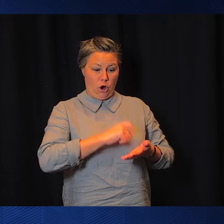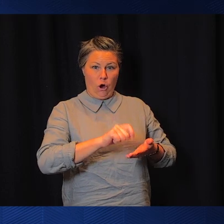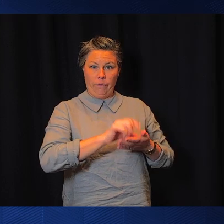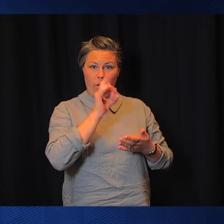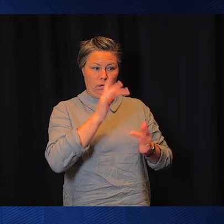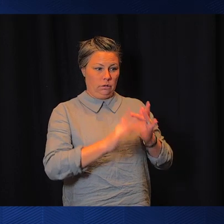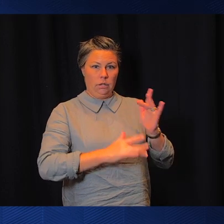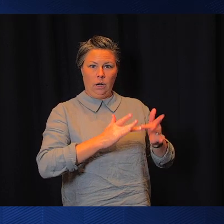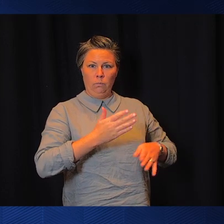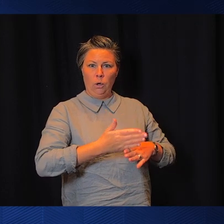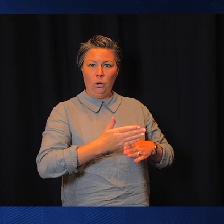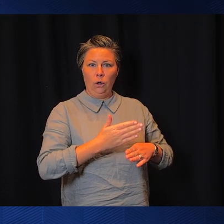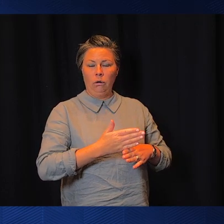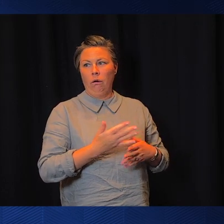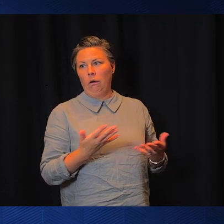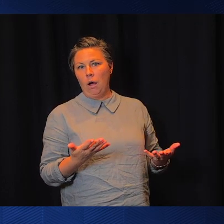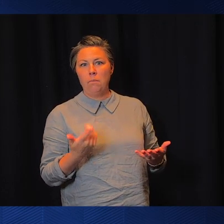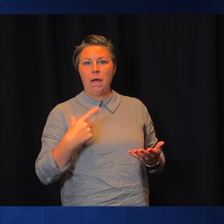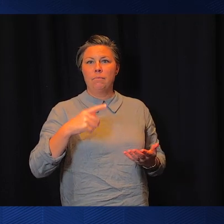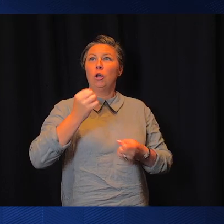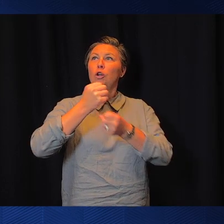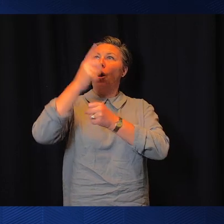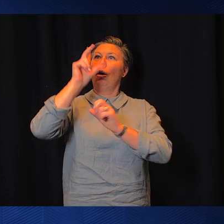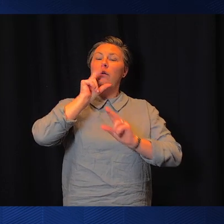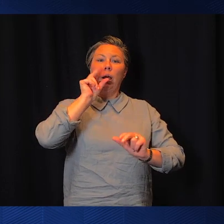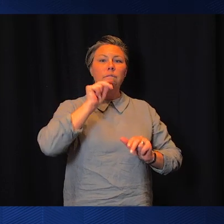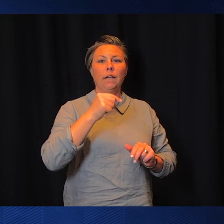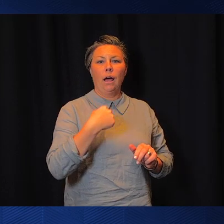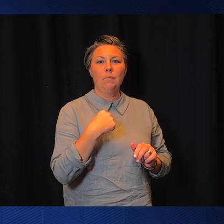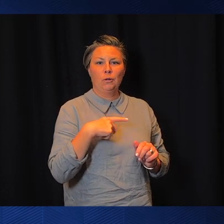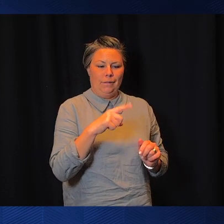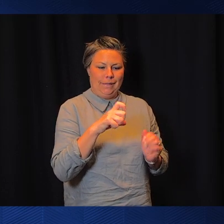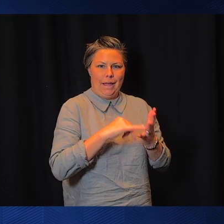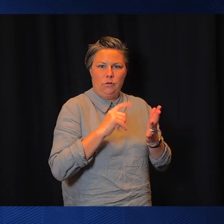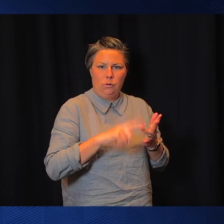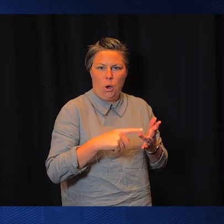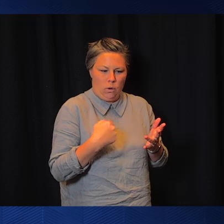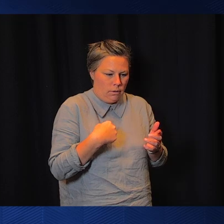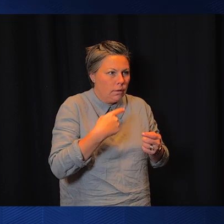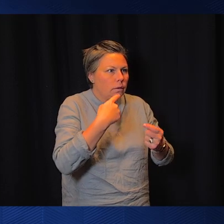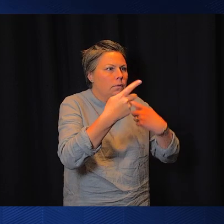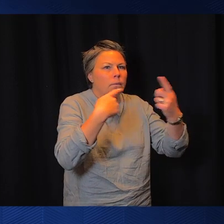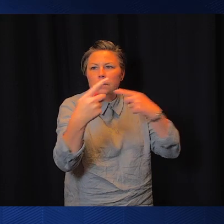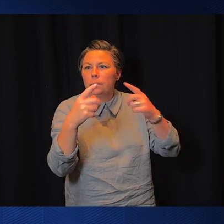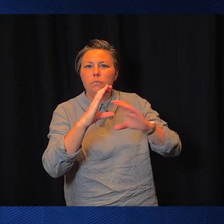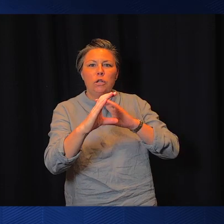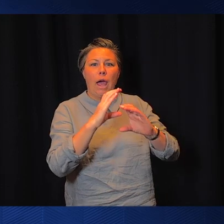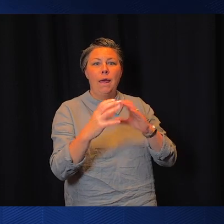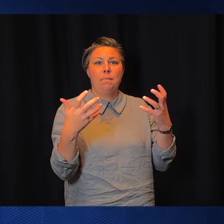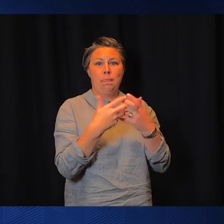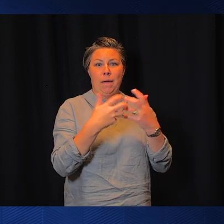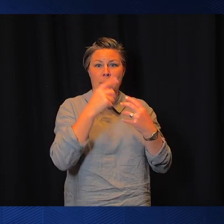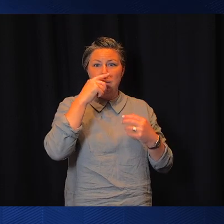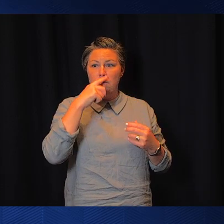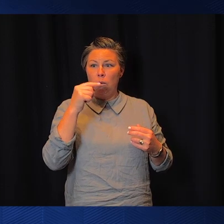the CSO hub at the time. So I think it was just a blessing, and everyone was asking for if they can come in and use our office, and we said, no, we're just using